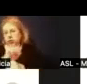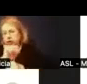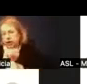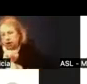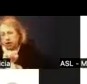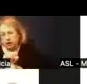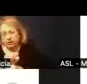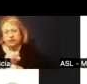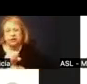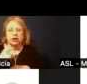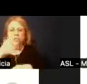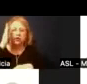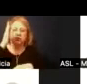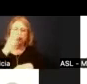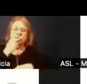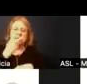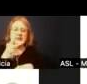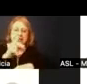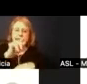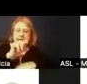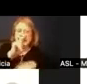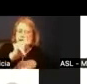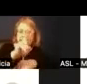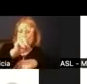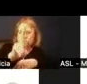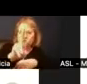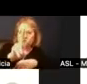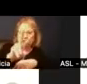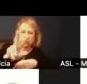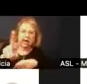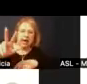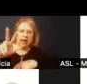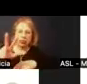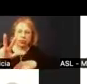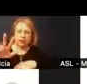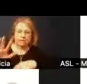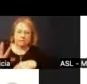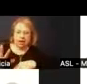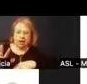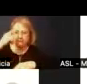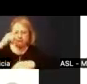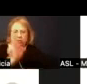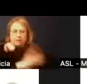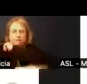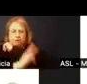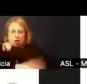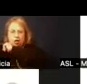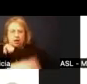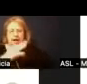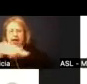you'll see the performance by tk2 and 3-5 for the fall and the winter